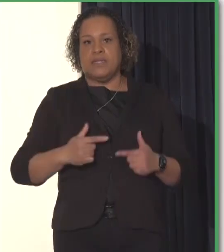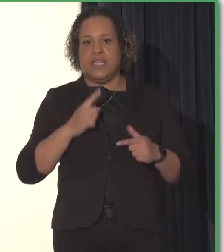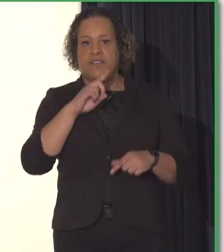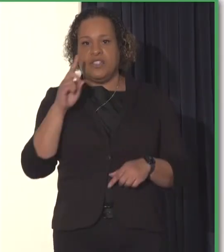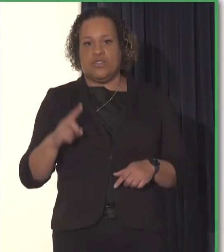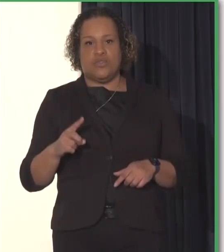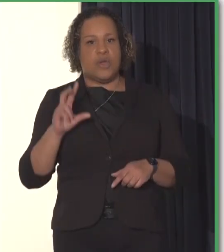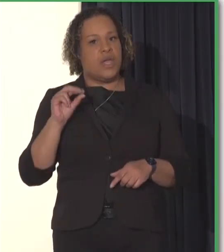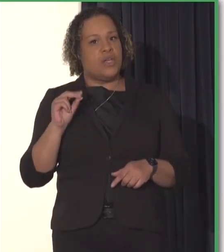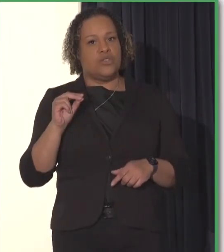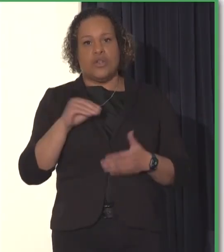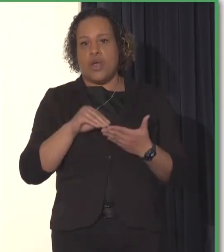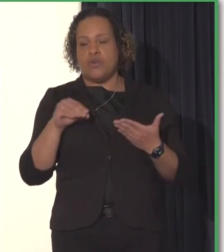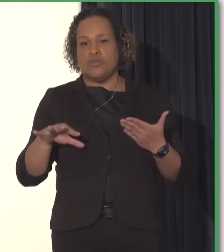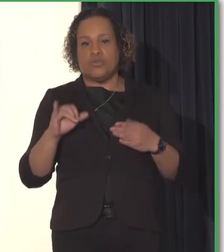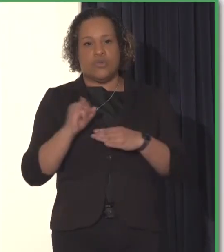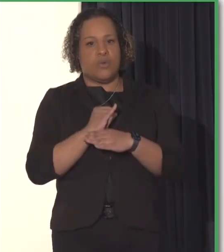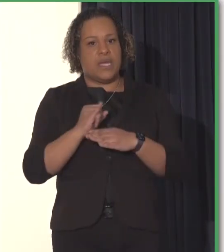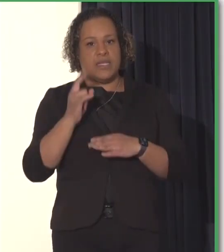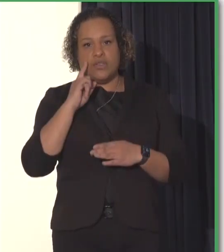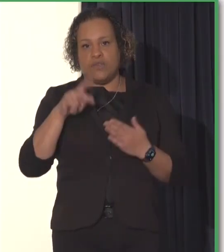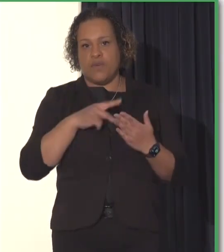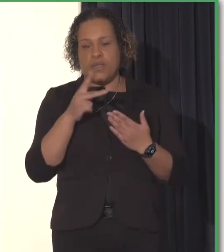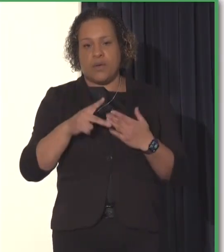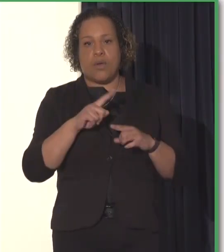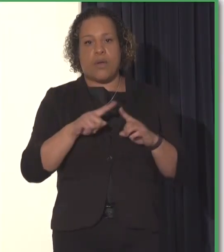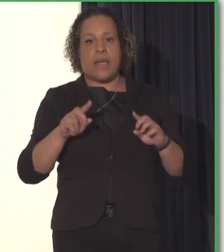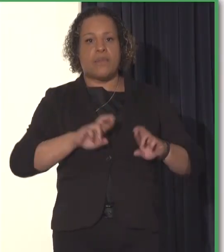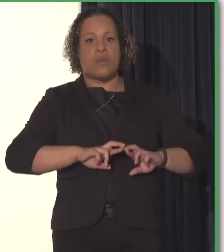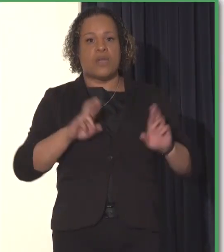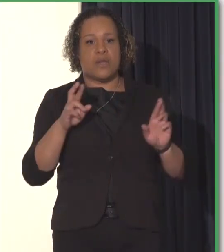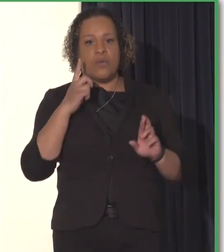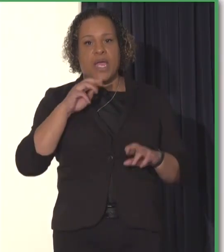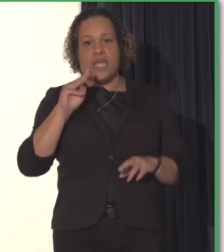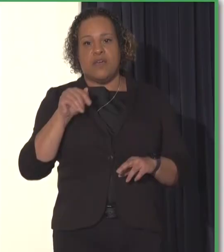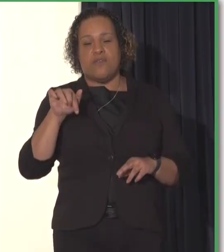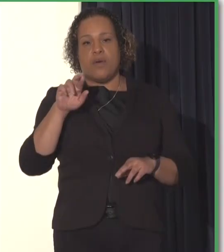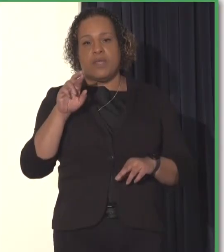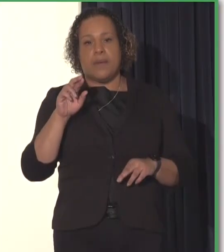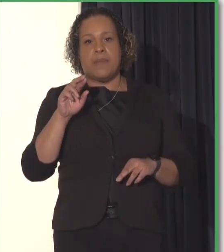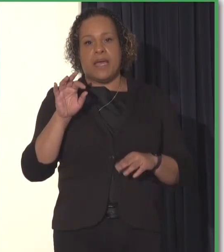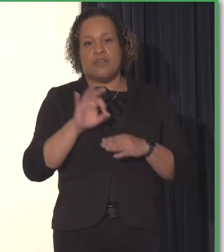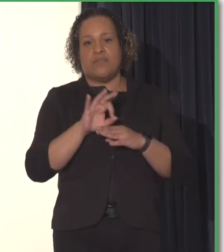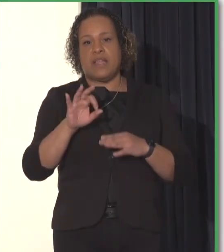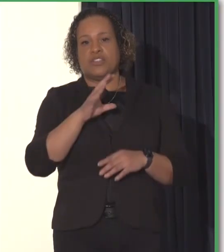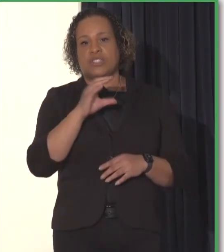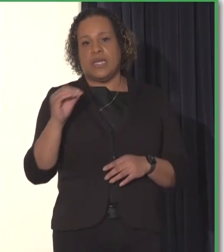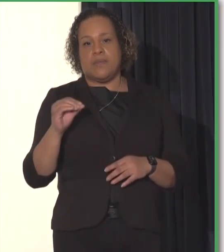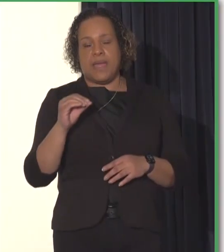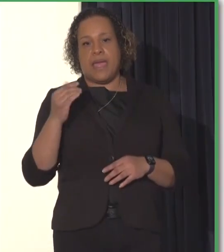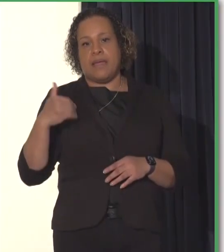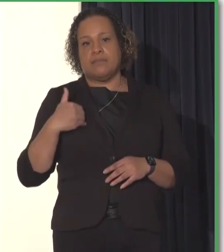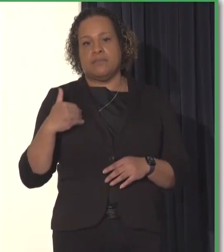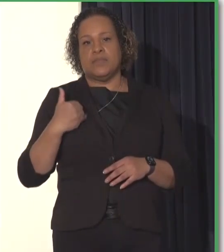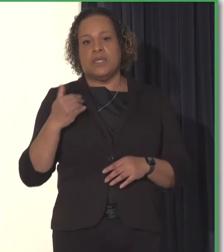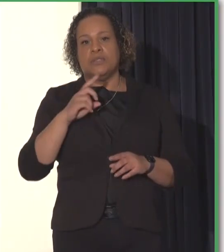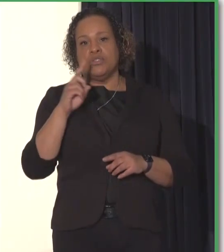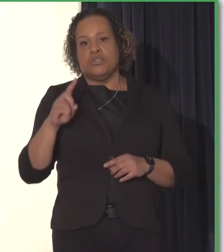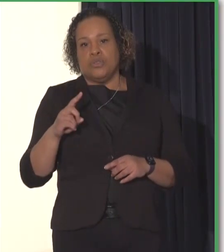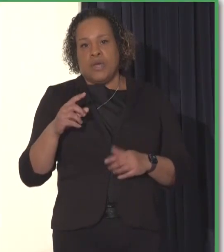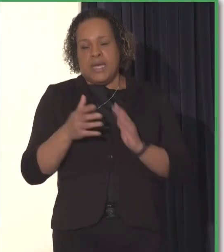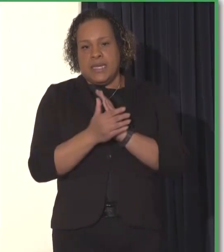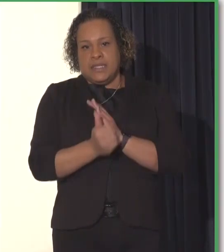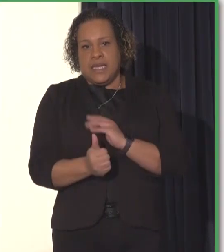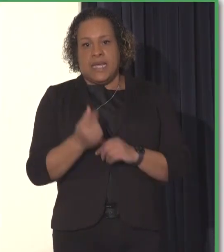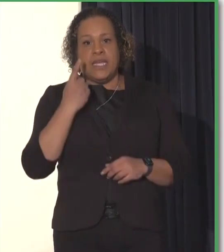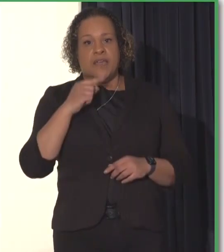interns for the programs, but we are prepping for the Mayor's Fellowship and the Grow Detroit Young Talent. For attrition, we had a total of 40